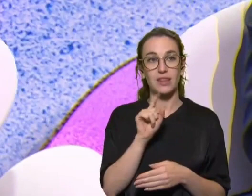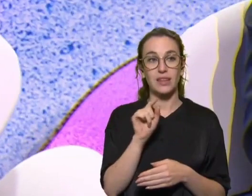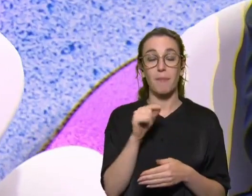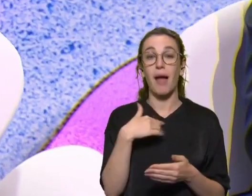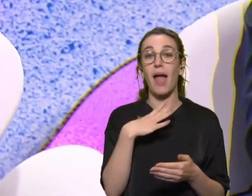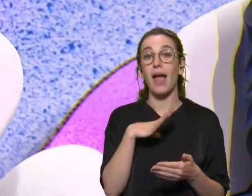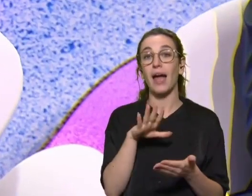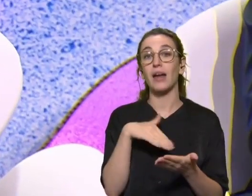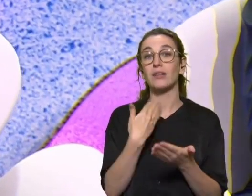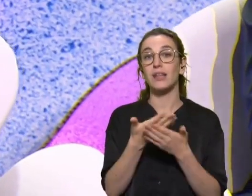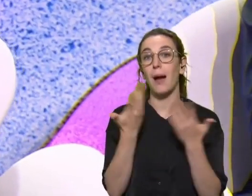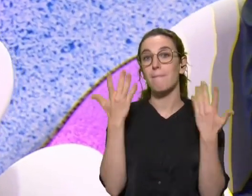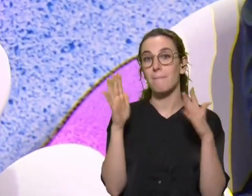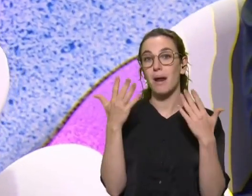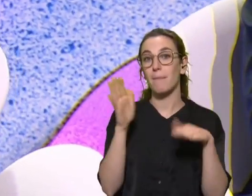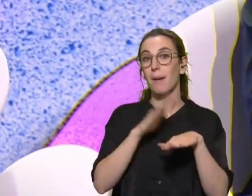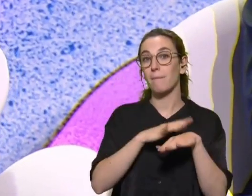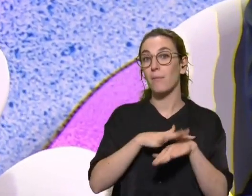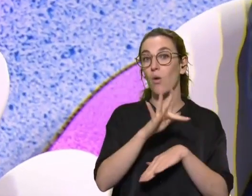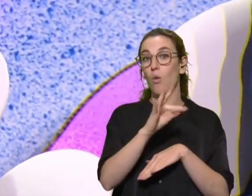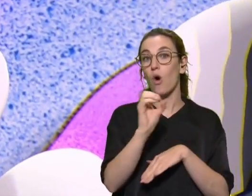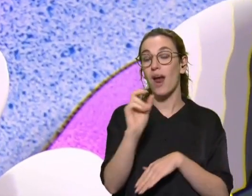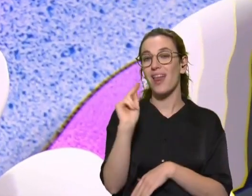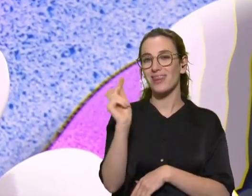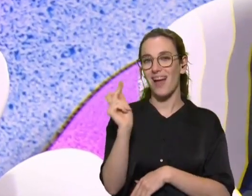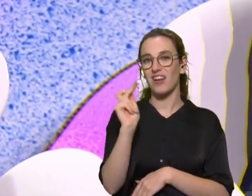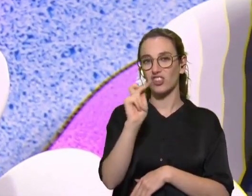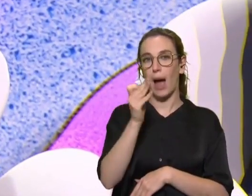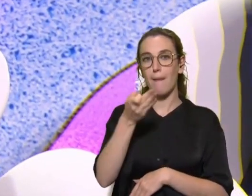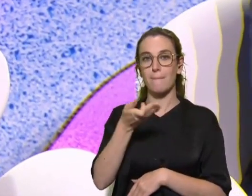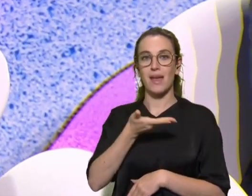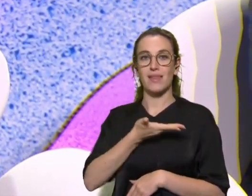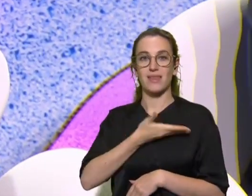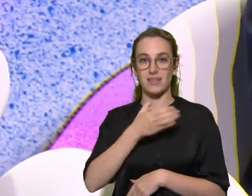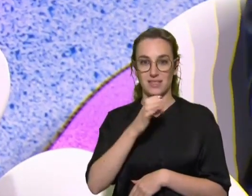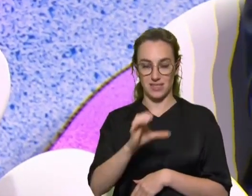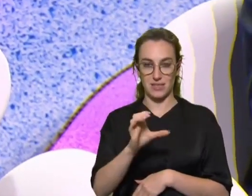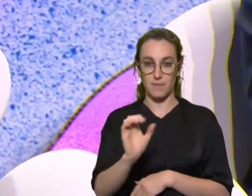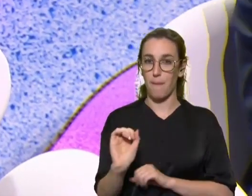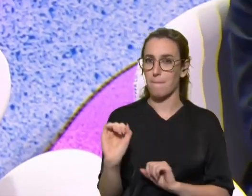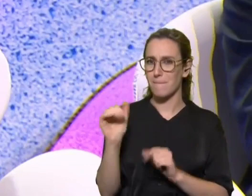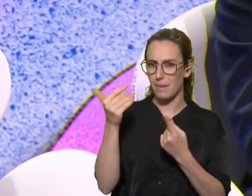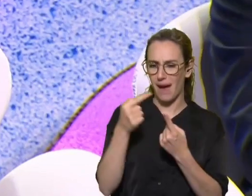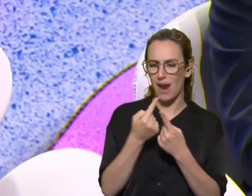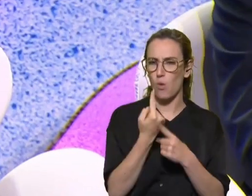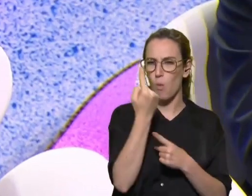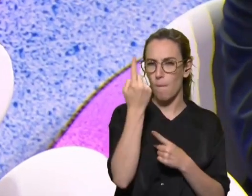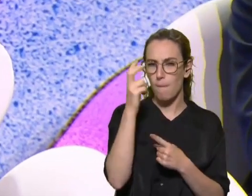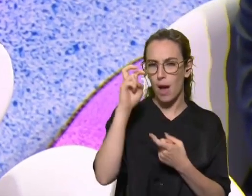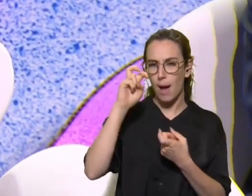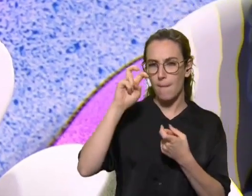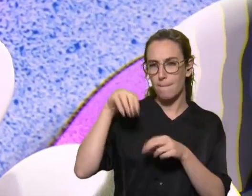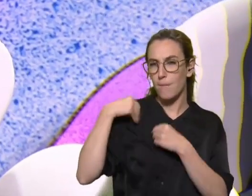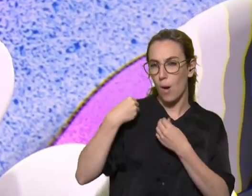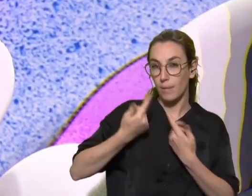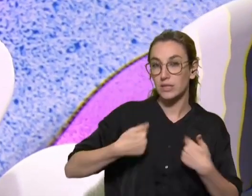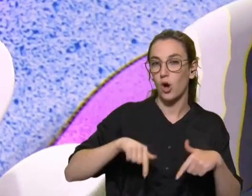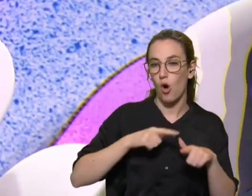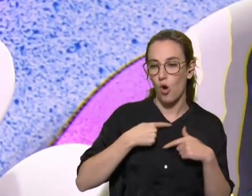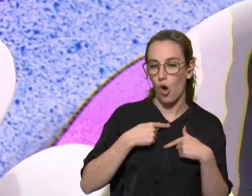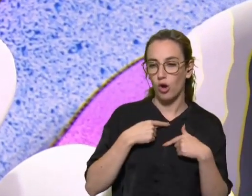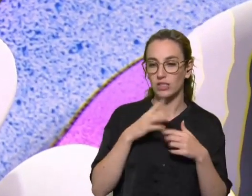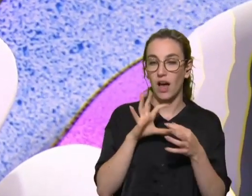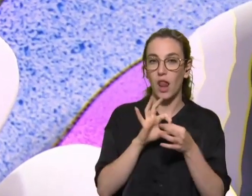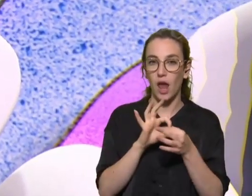here, and congratulations APDC for the 40th anniversary. And this is one of the concerns that